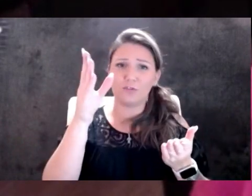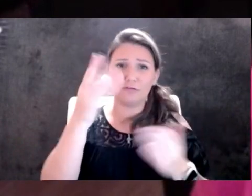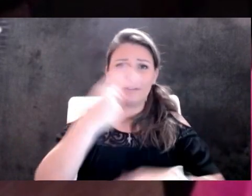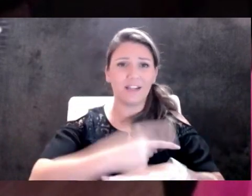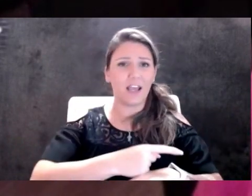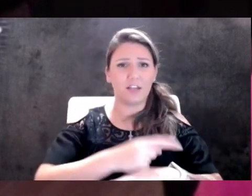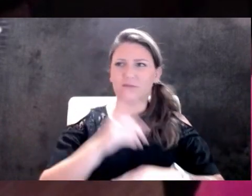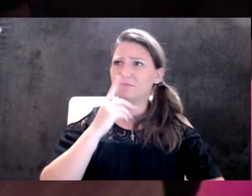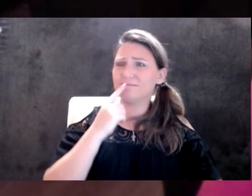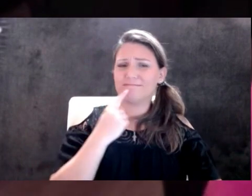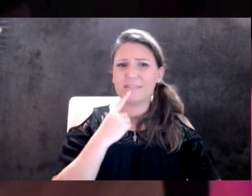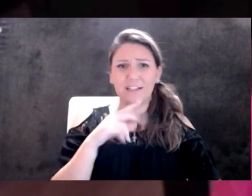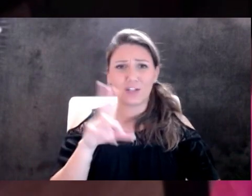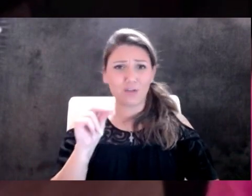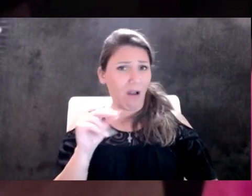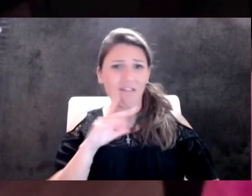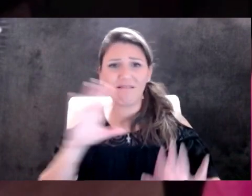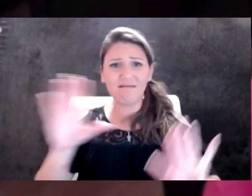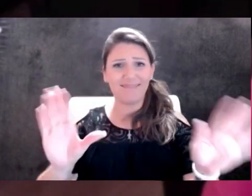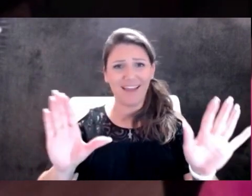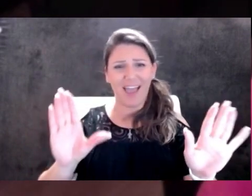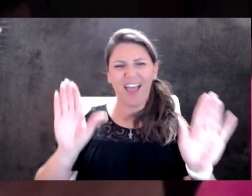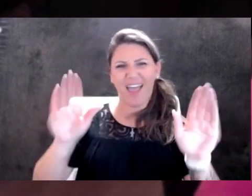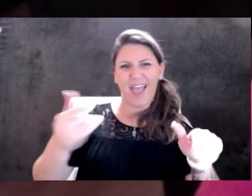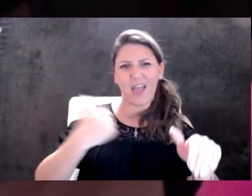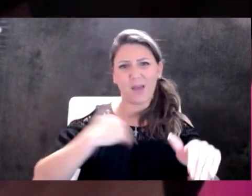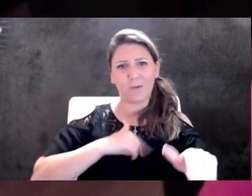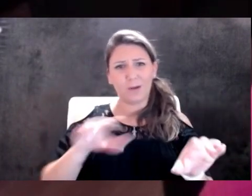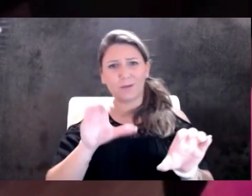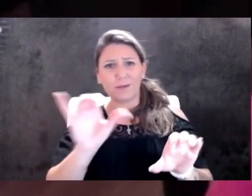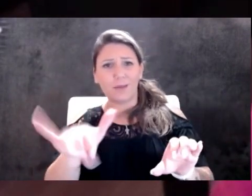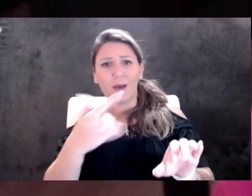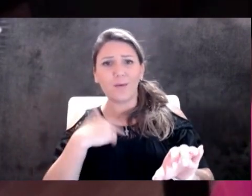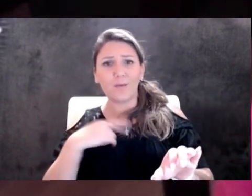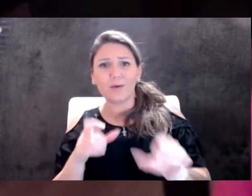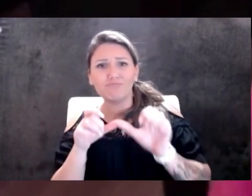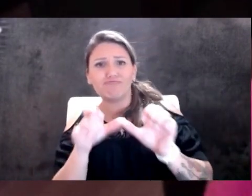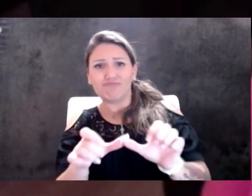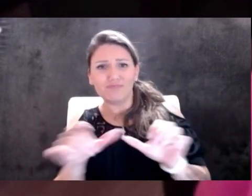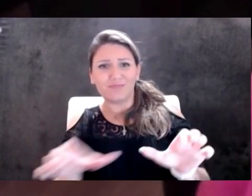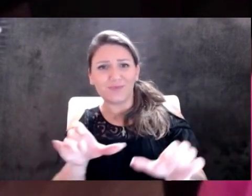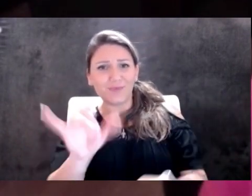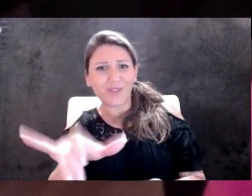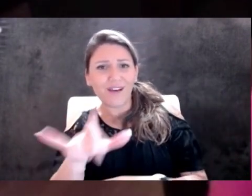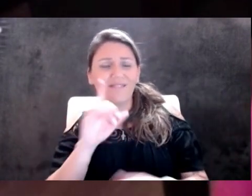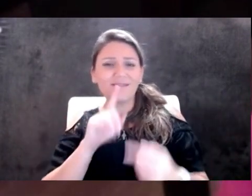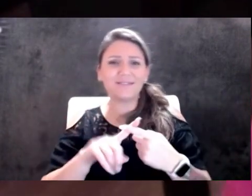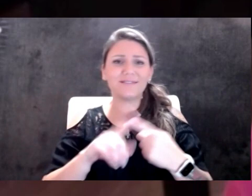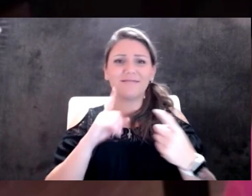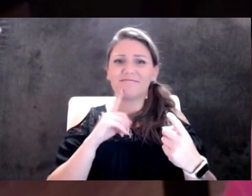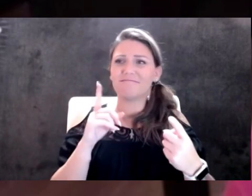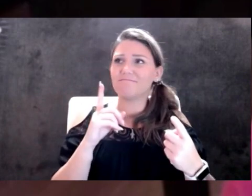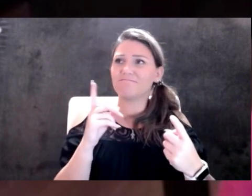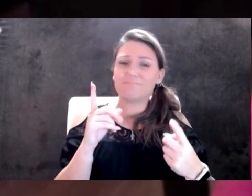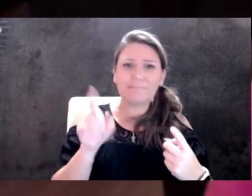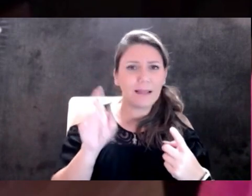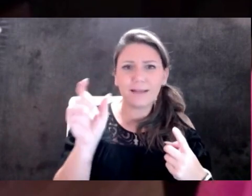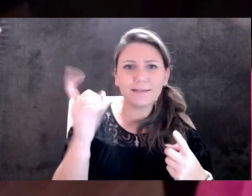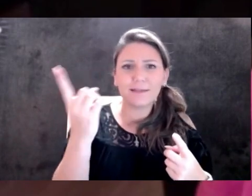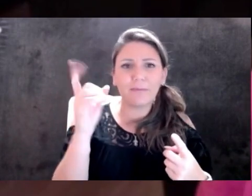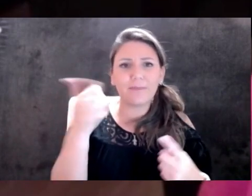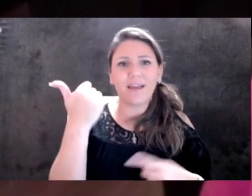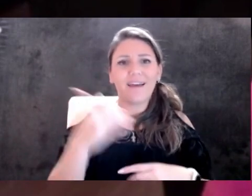we're doing. And we're going to keep doing this until something else, until we have to do something else.